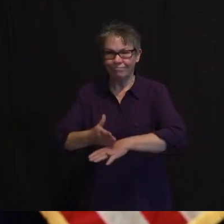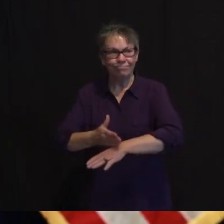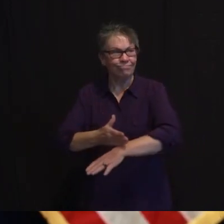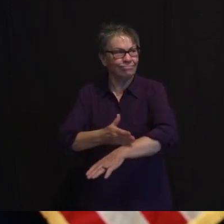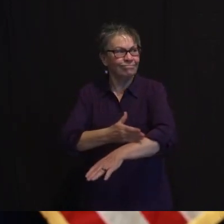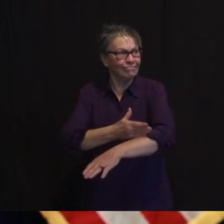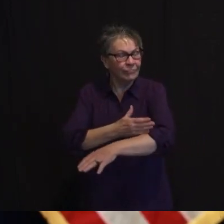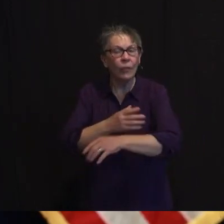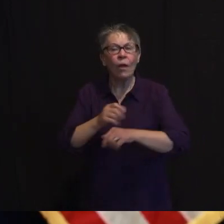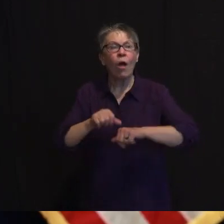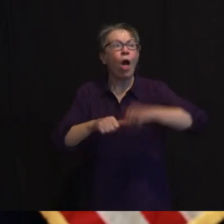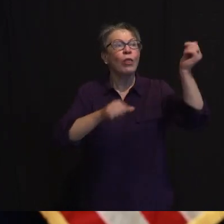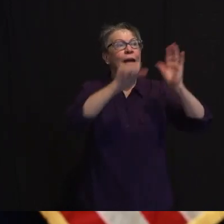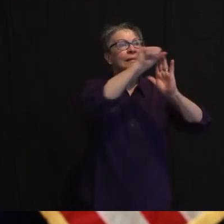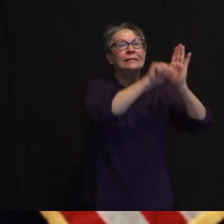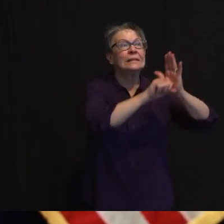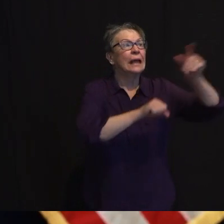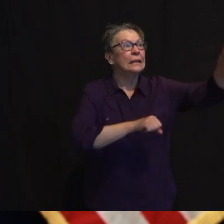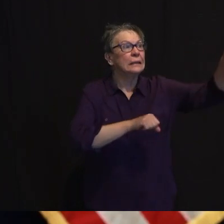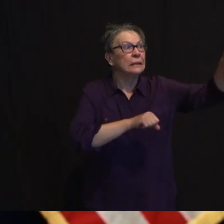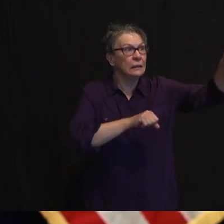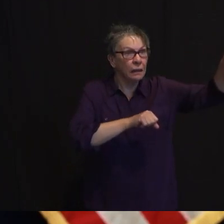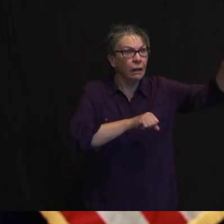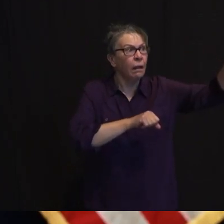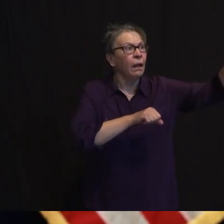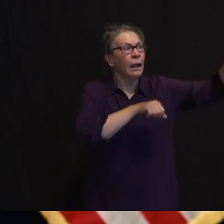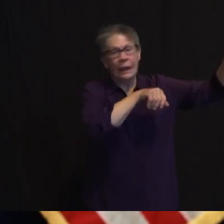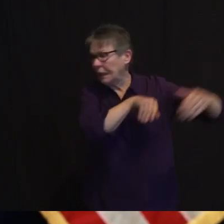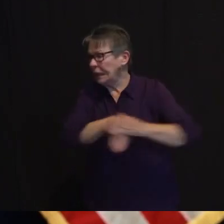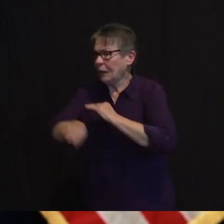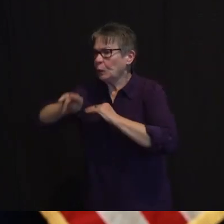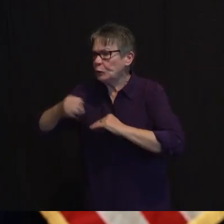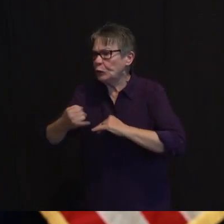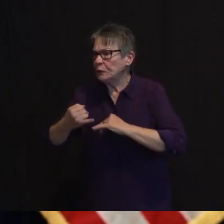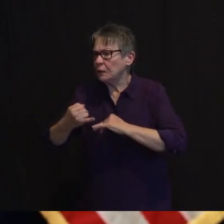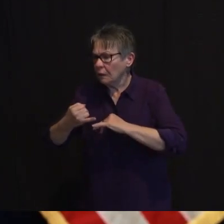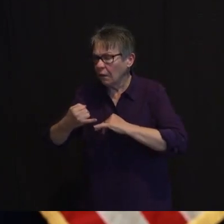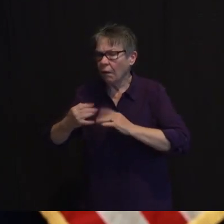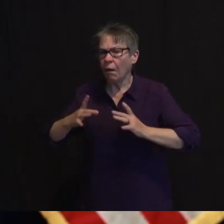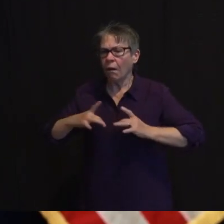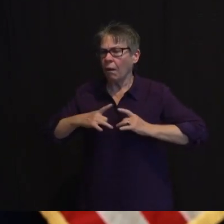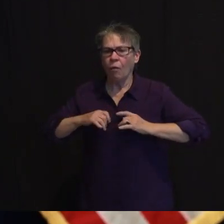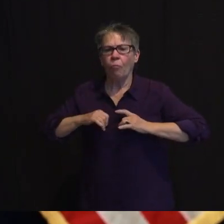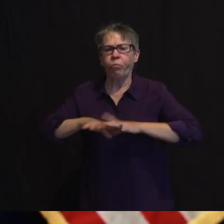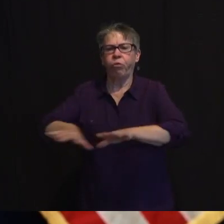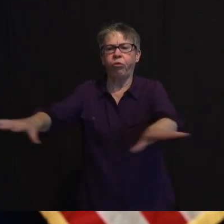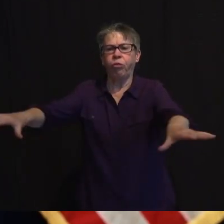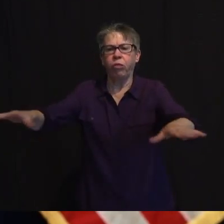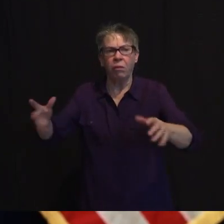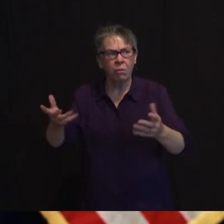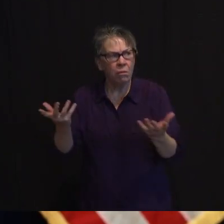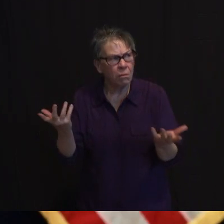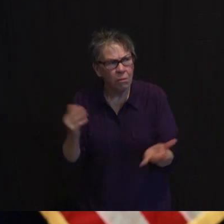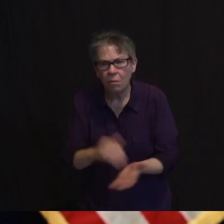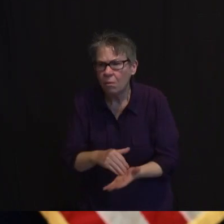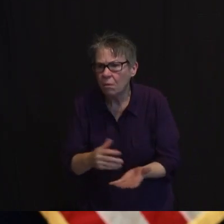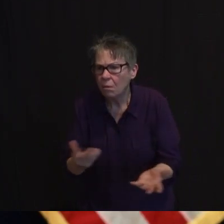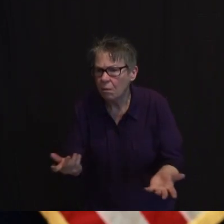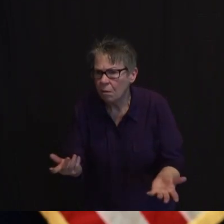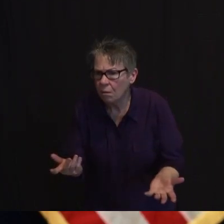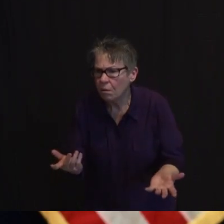infrastructure is in place. Our team spent a lot of time this weekend with the White